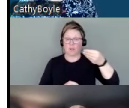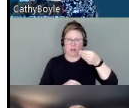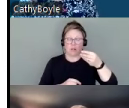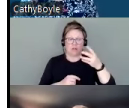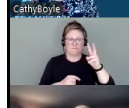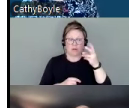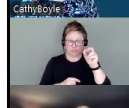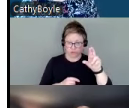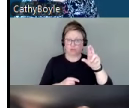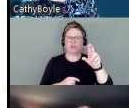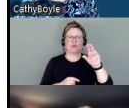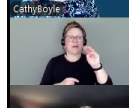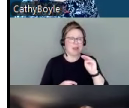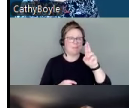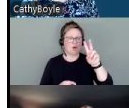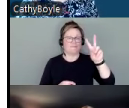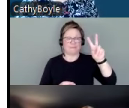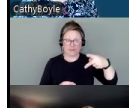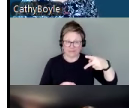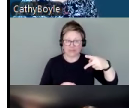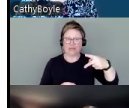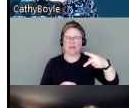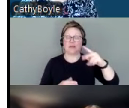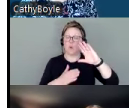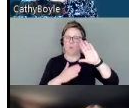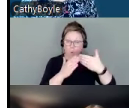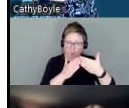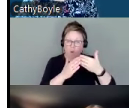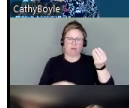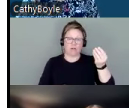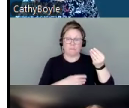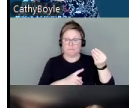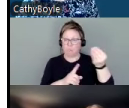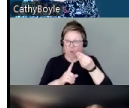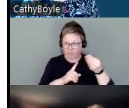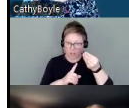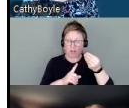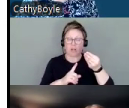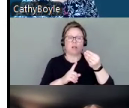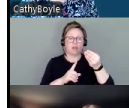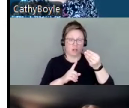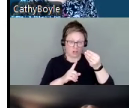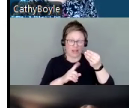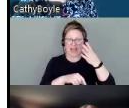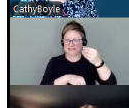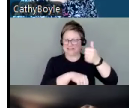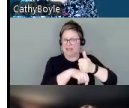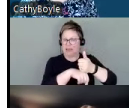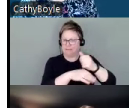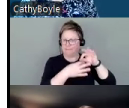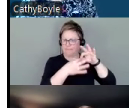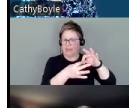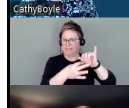communities, MRVP, where you should apply for all portable vouchers, and the site-based only if your community has